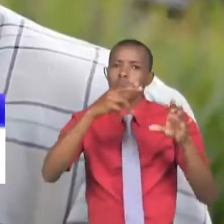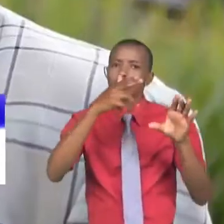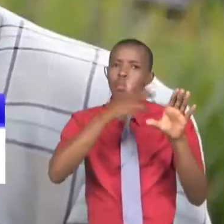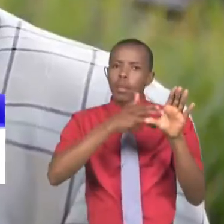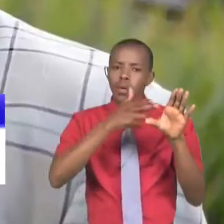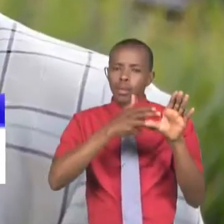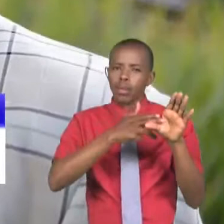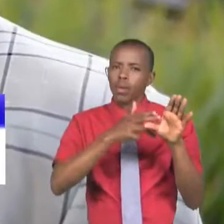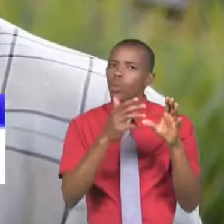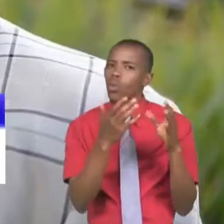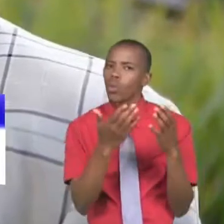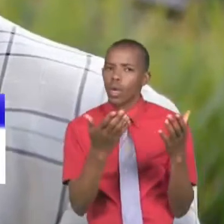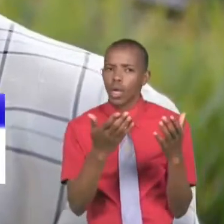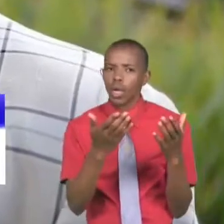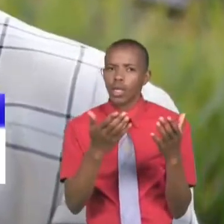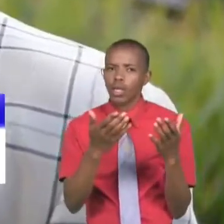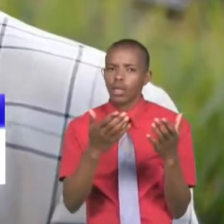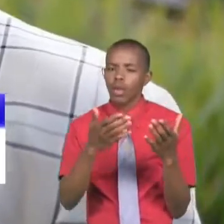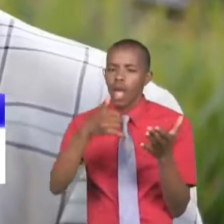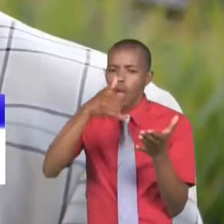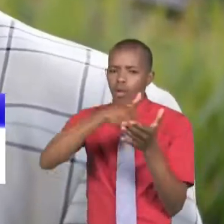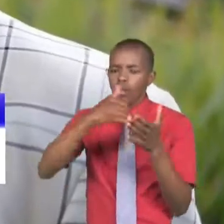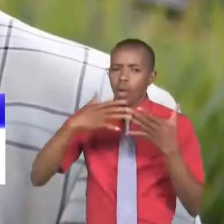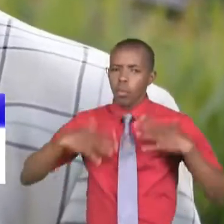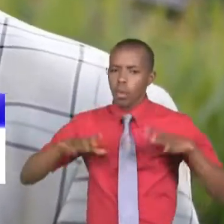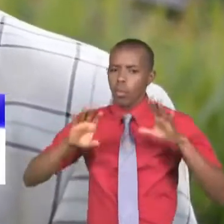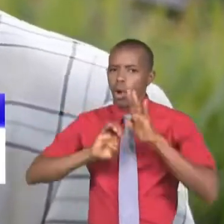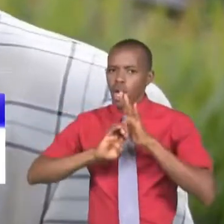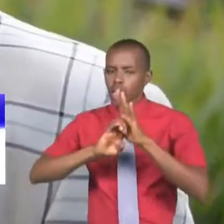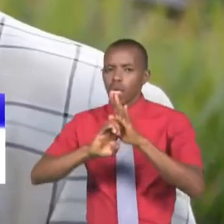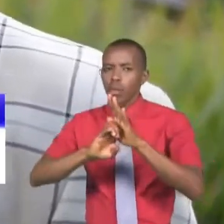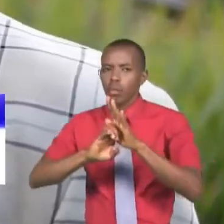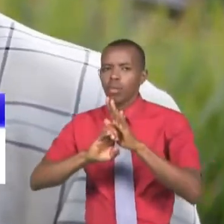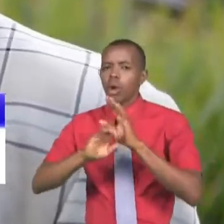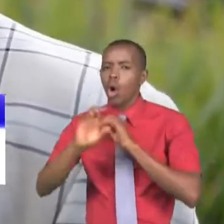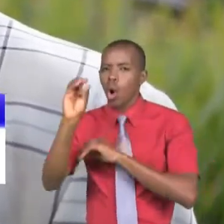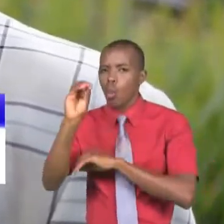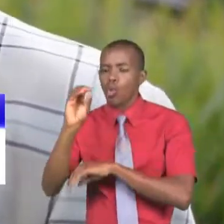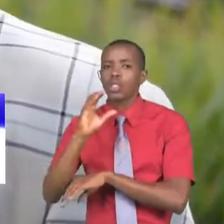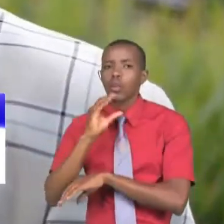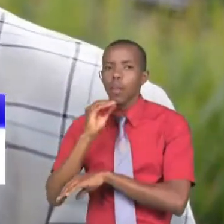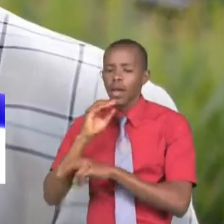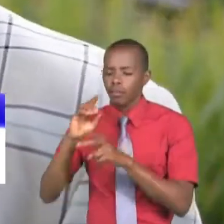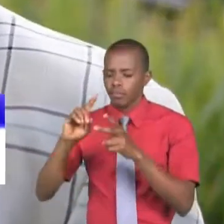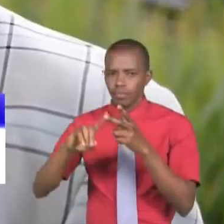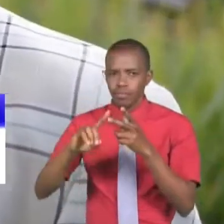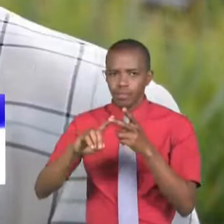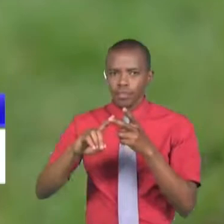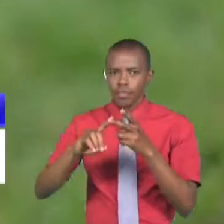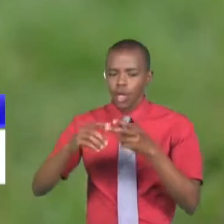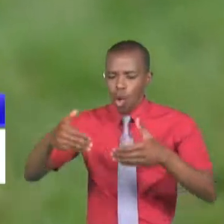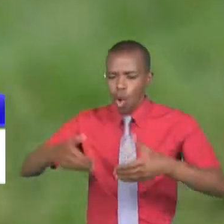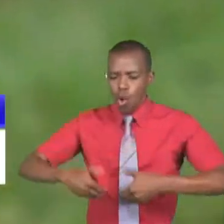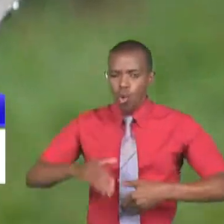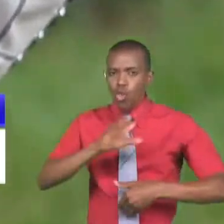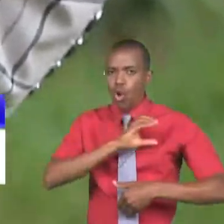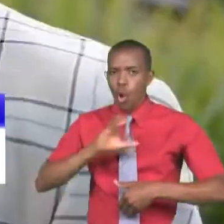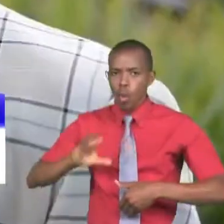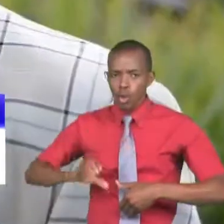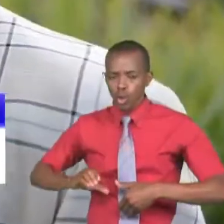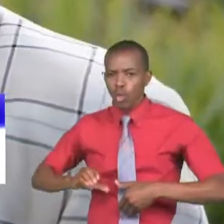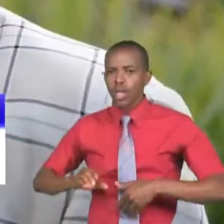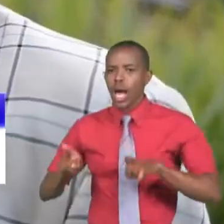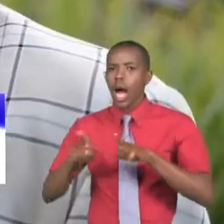in bringing in on board people like the Judiciary Ombudsman, people like the Youth Commission and the Commissioners,